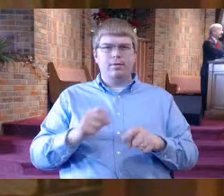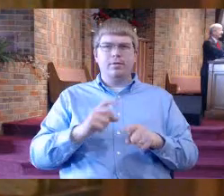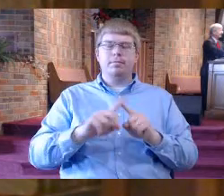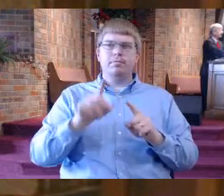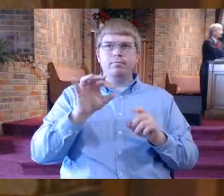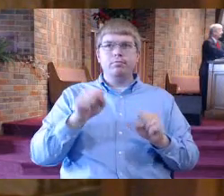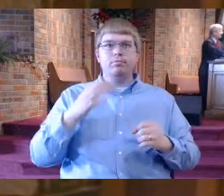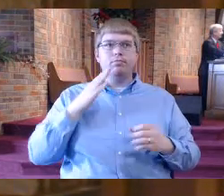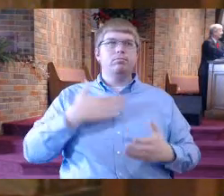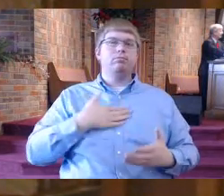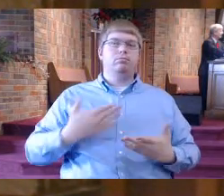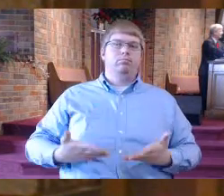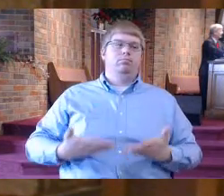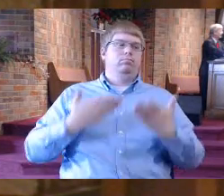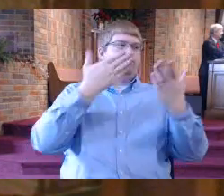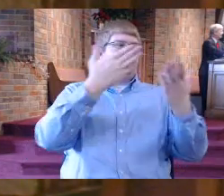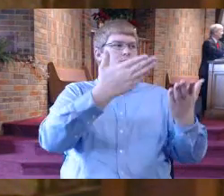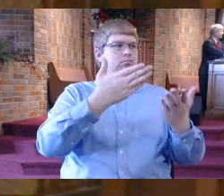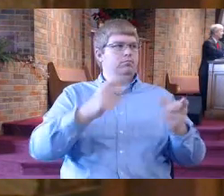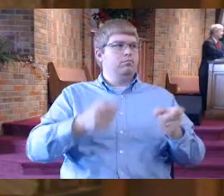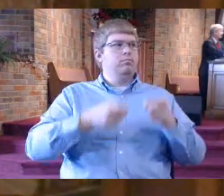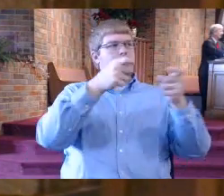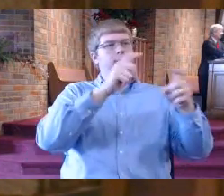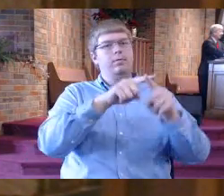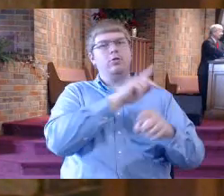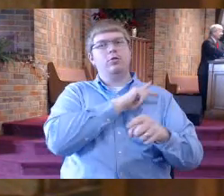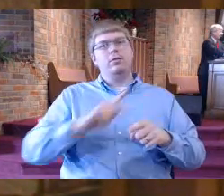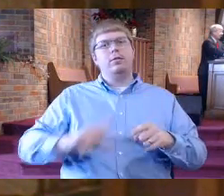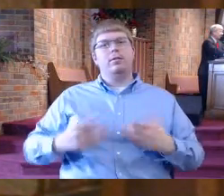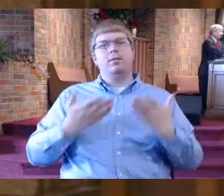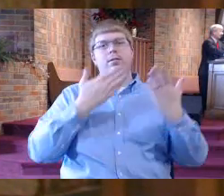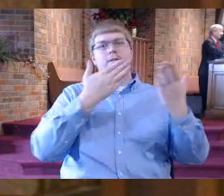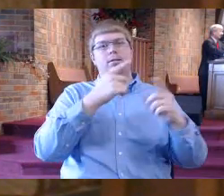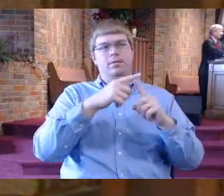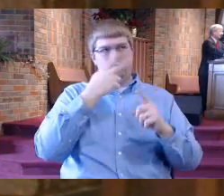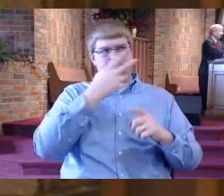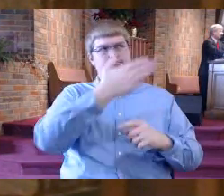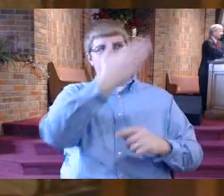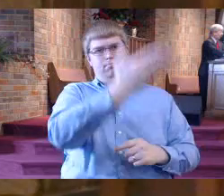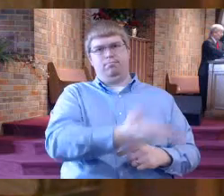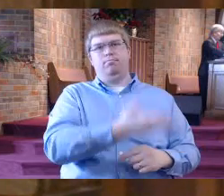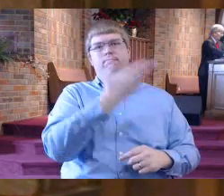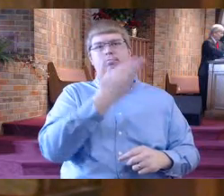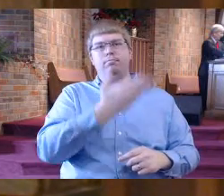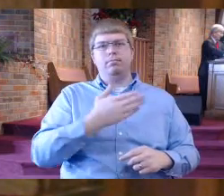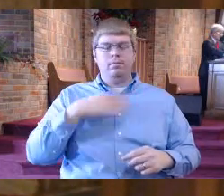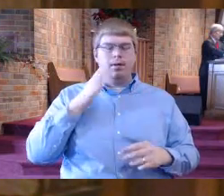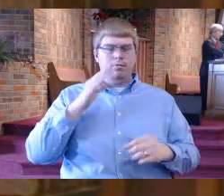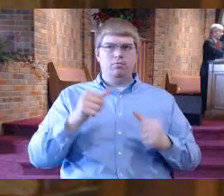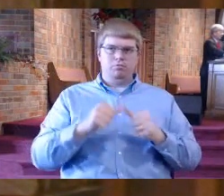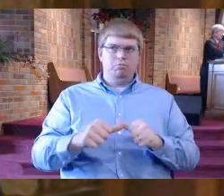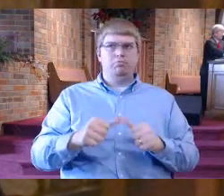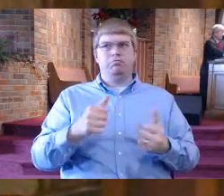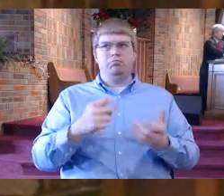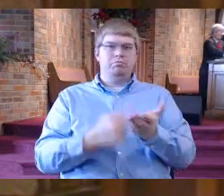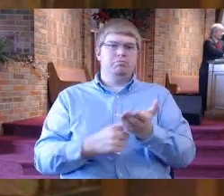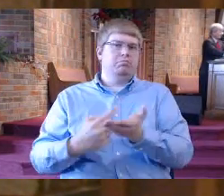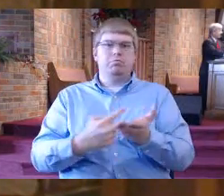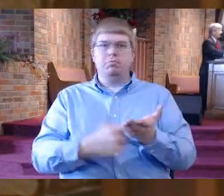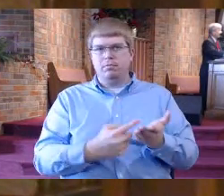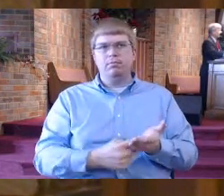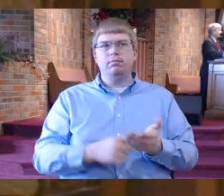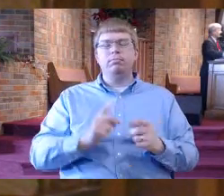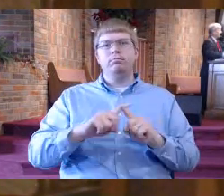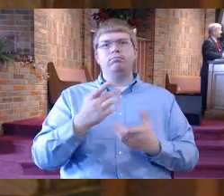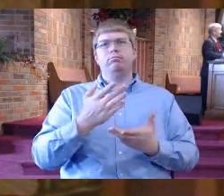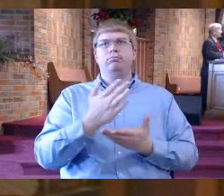normally a gift. You gave a gift to the king when you got to see him, and then carried on with your business. And in some fashion